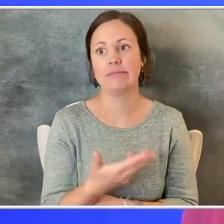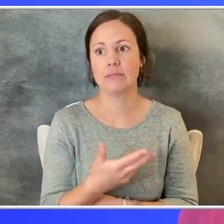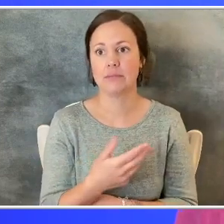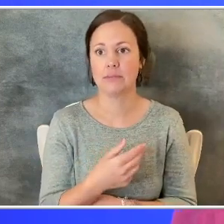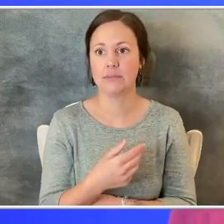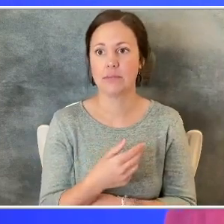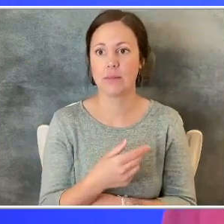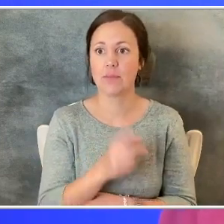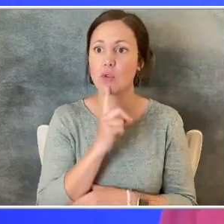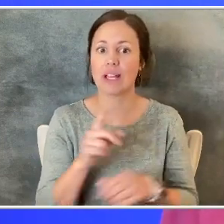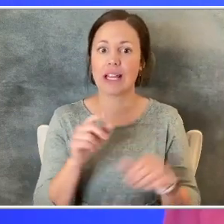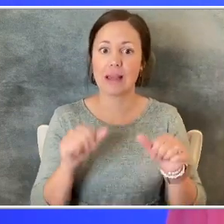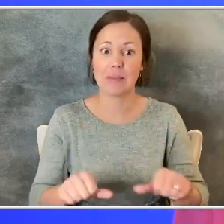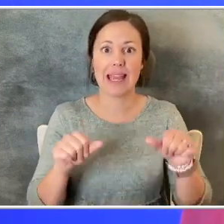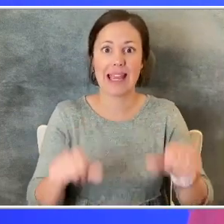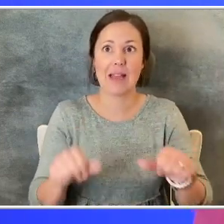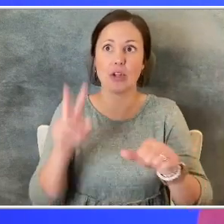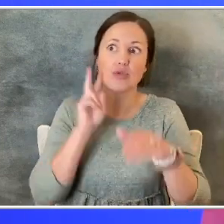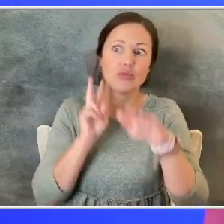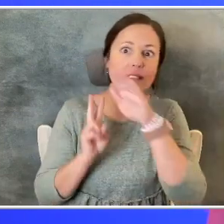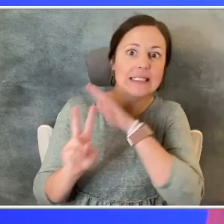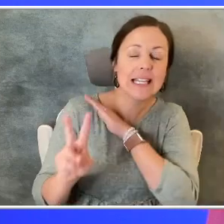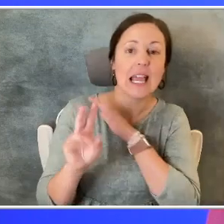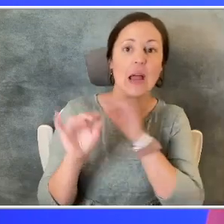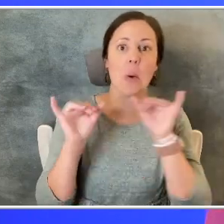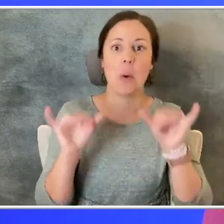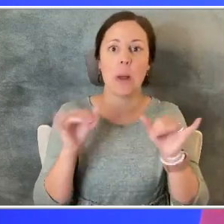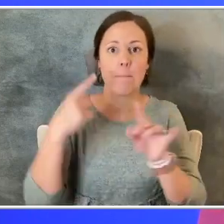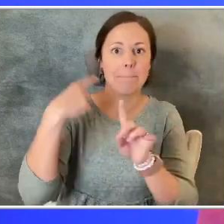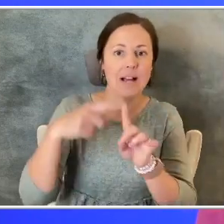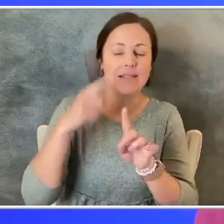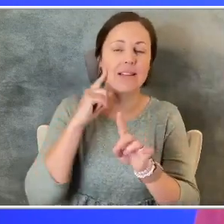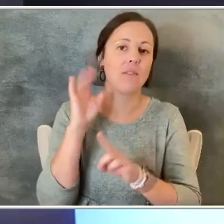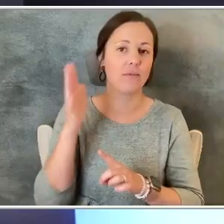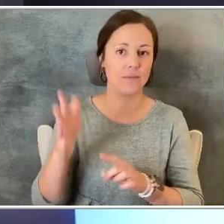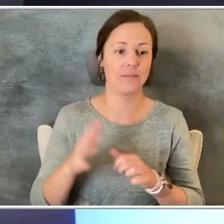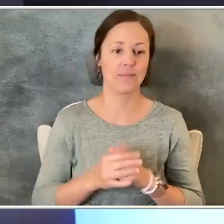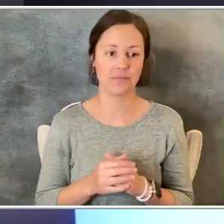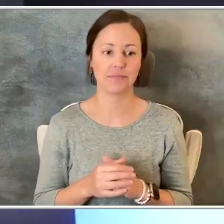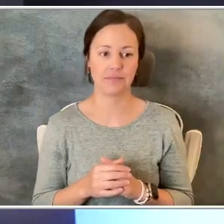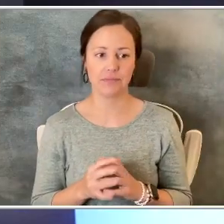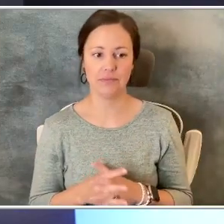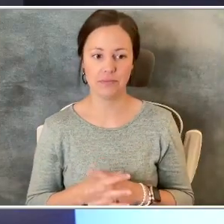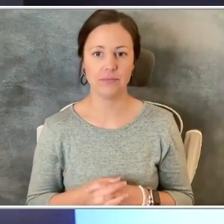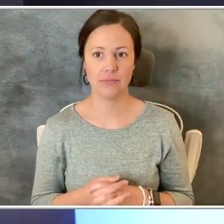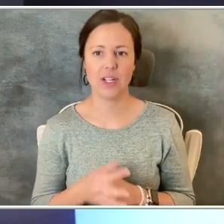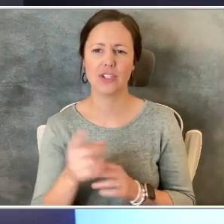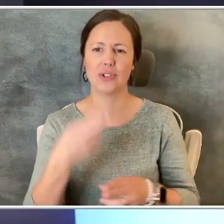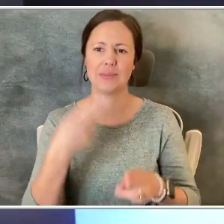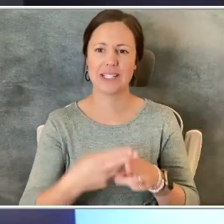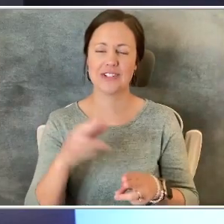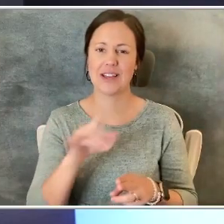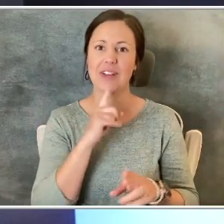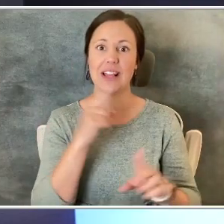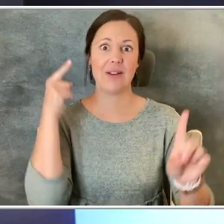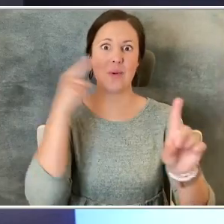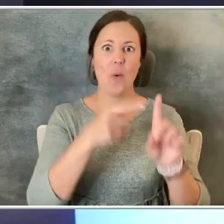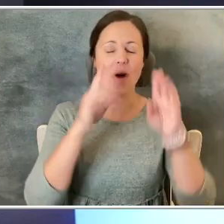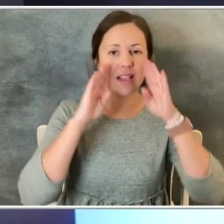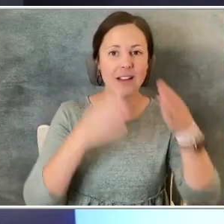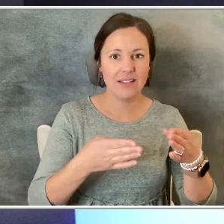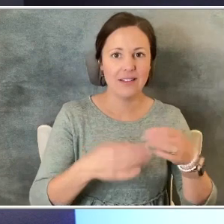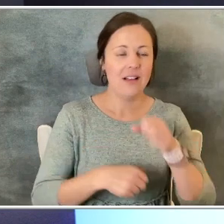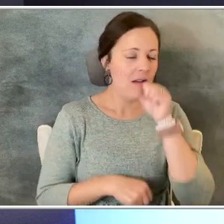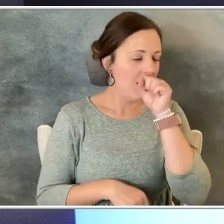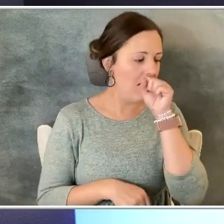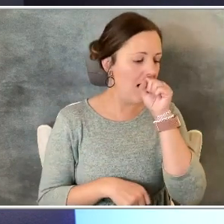see the light at the end of the tunnel is the biggest thing. You know, you mentioned that a couple of times. You were a pretty goal-driven person. As long as you could have something to look forward